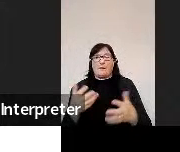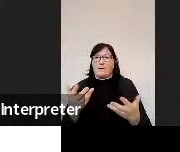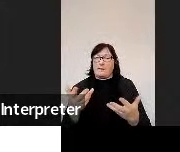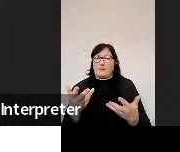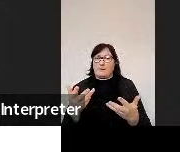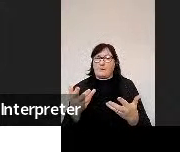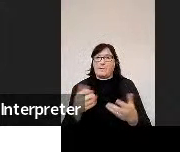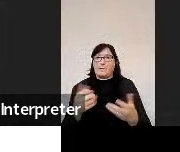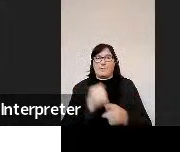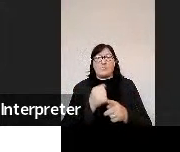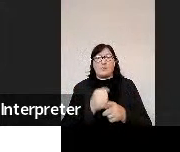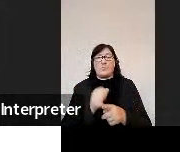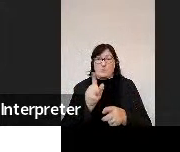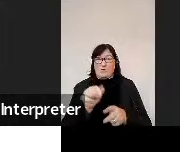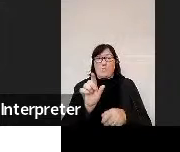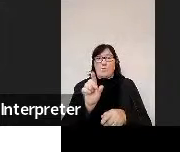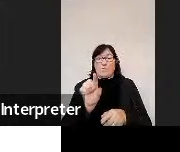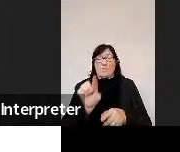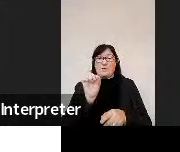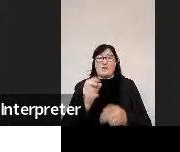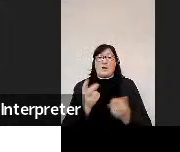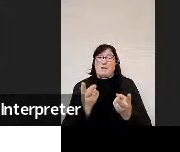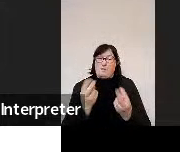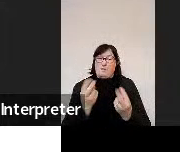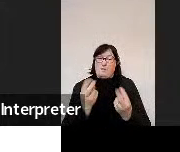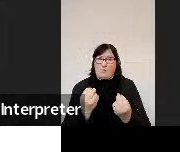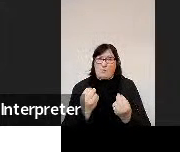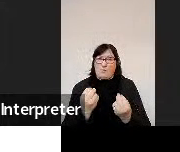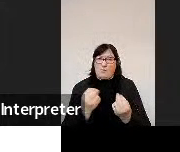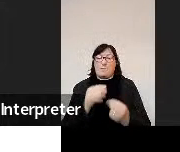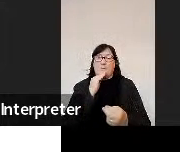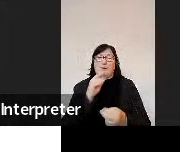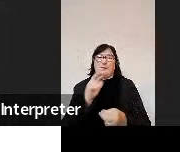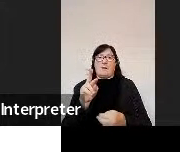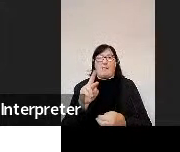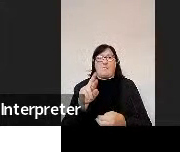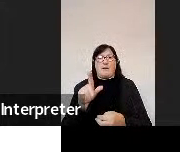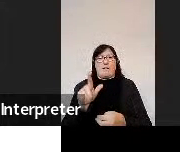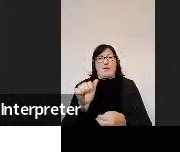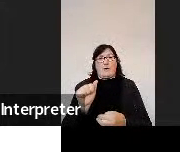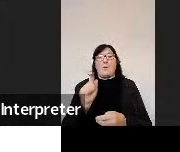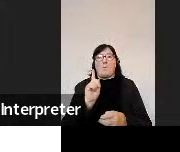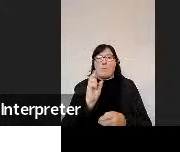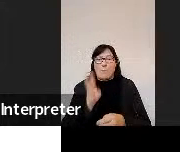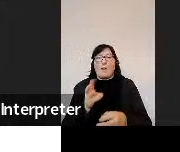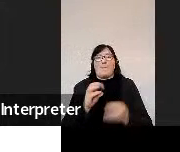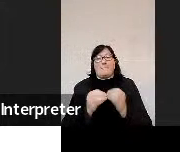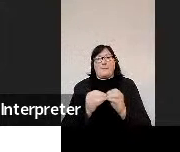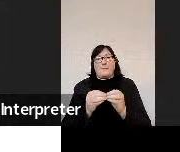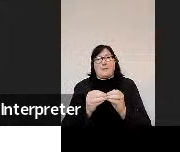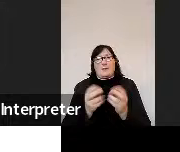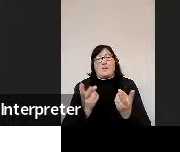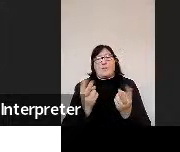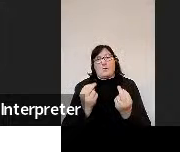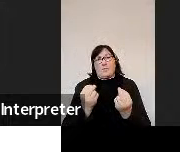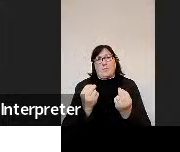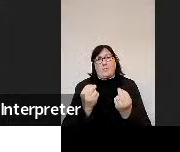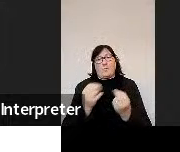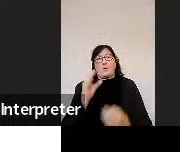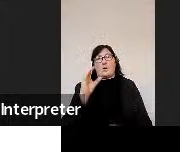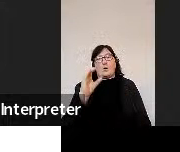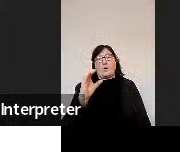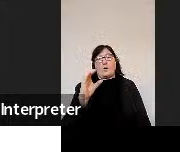new registration and continue, the RLA system will generate a new customs code for you.